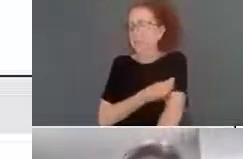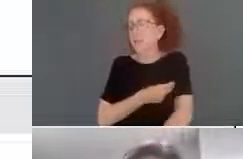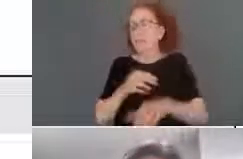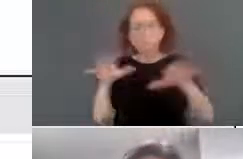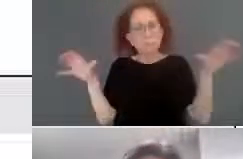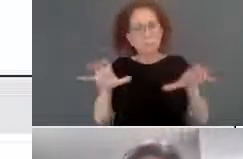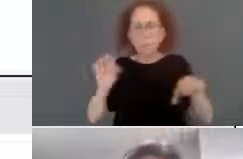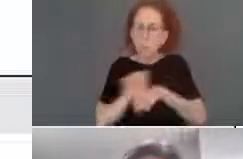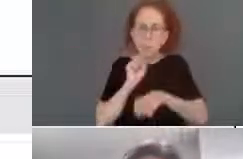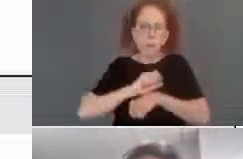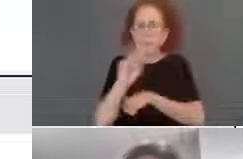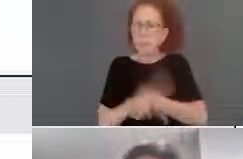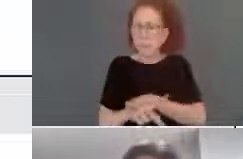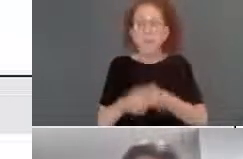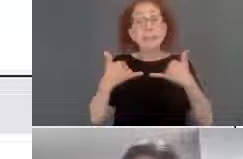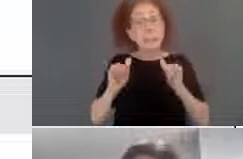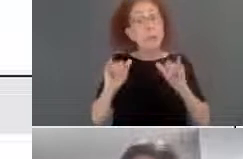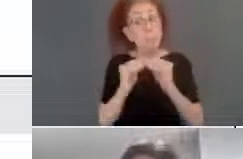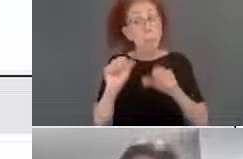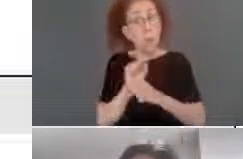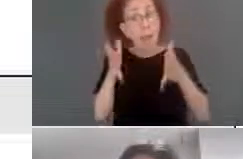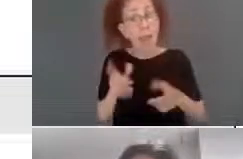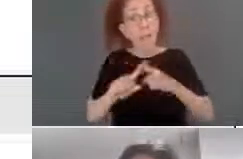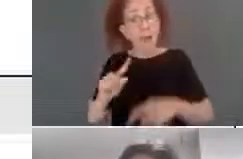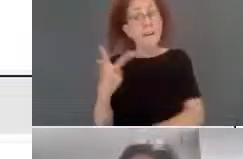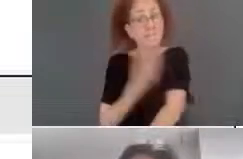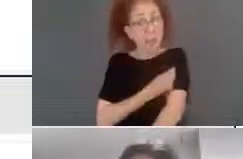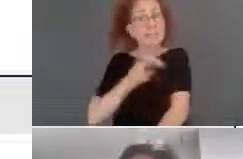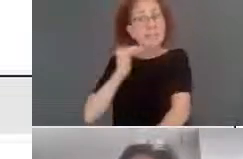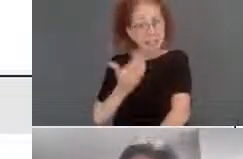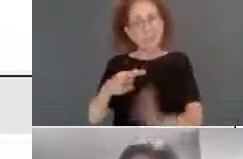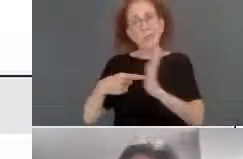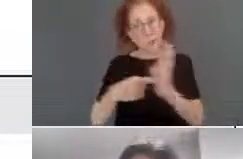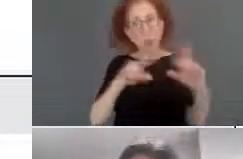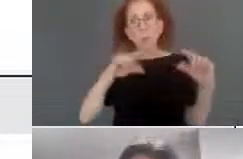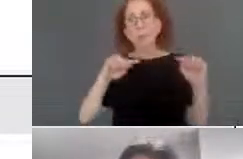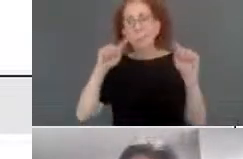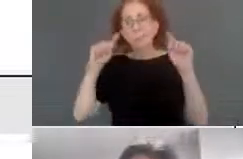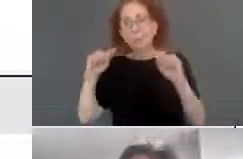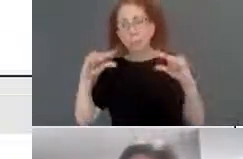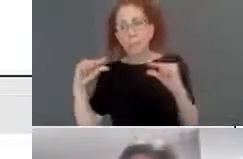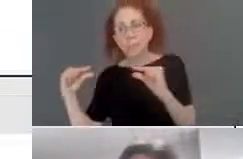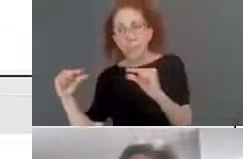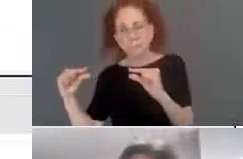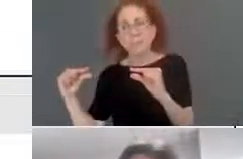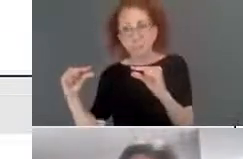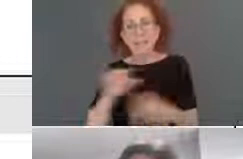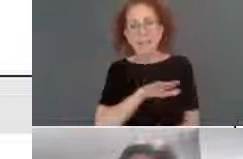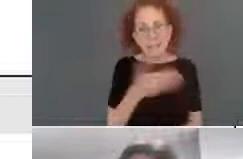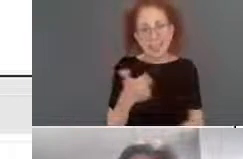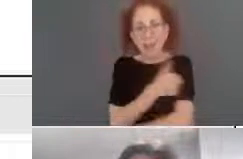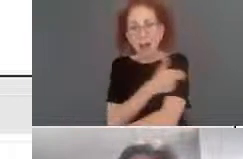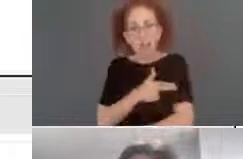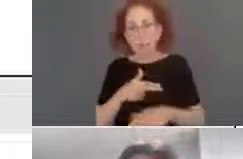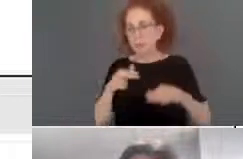Philadelphia. We have ways to go, but our vaccination teams have done amazing work to get those deaths and hospitalizations to stay